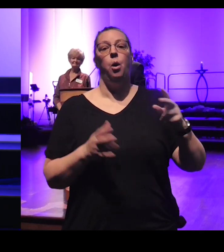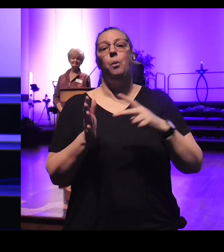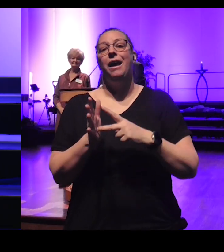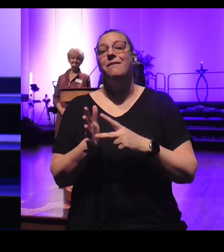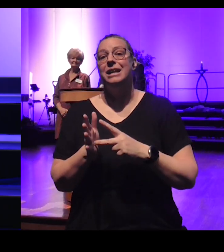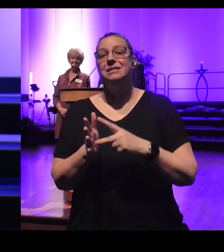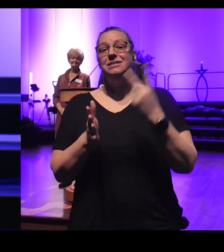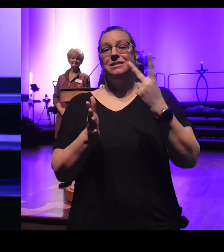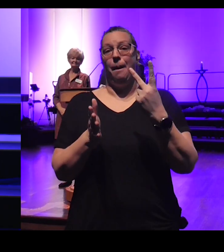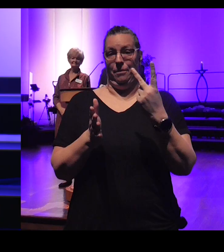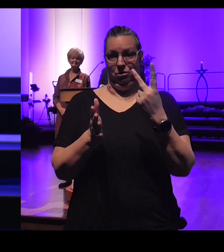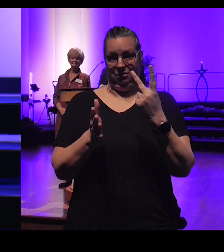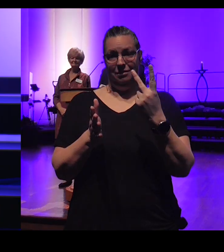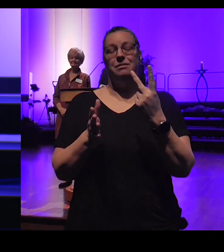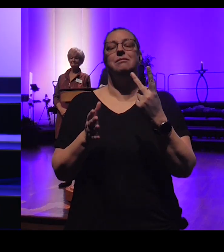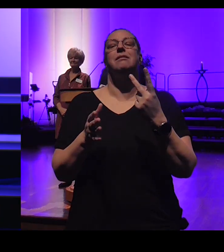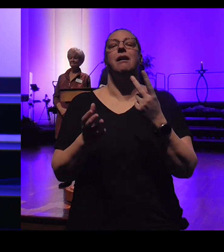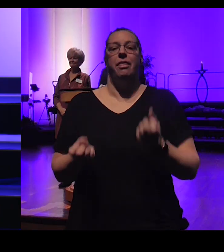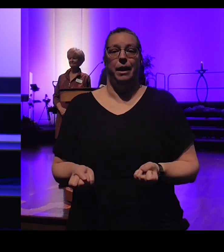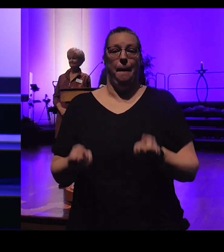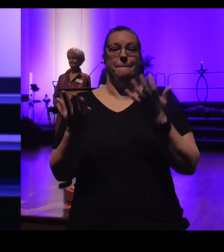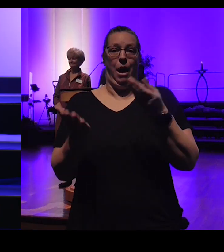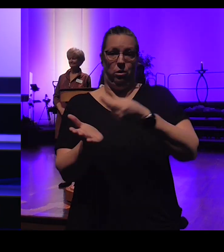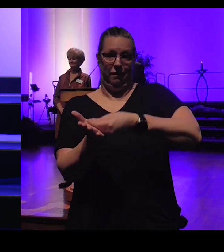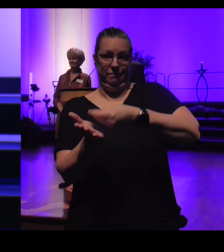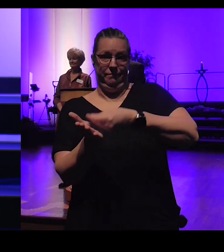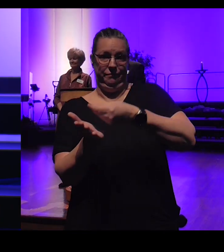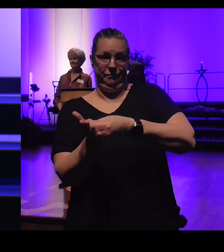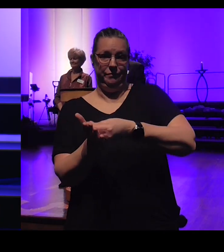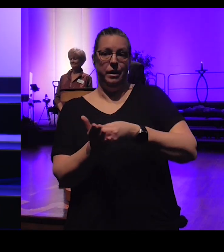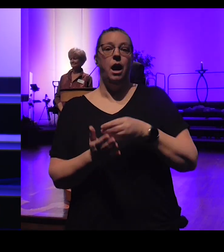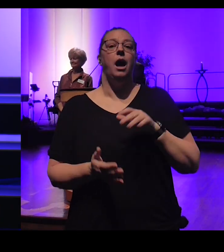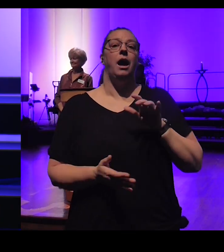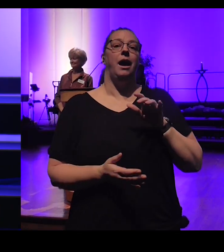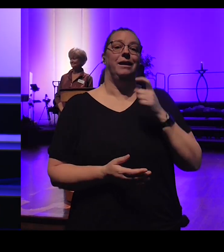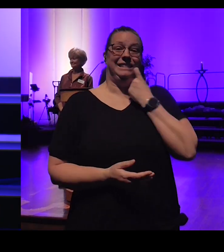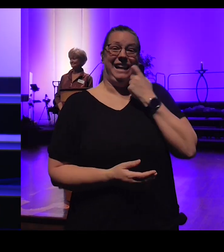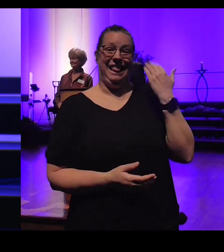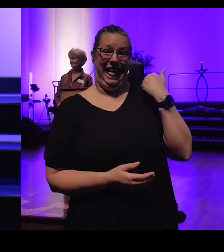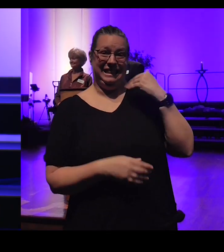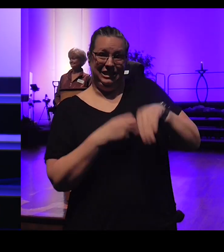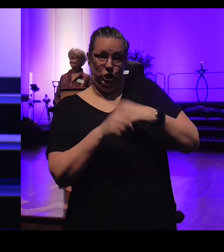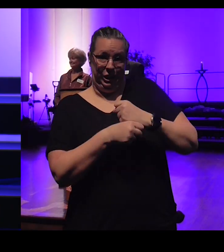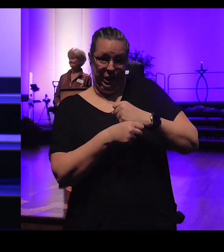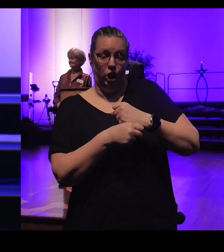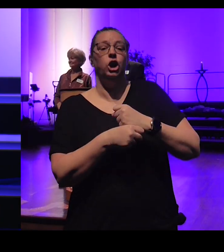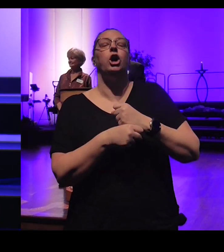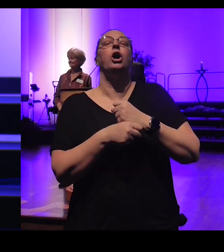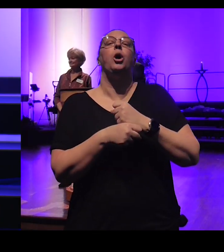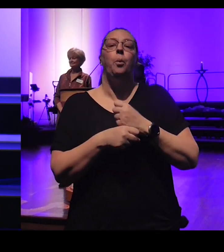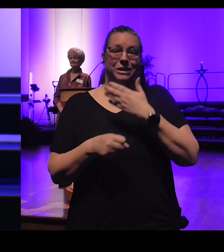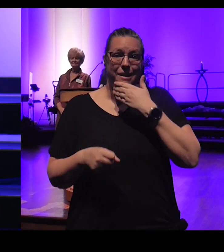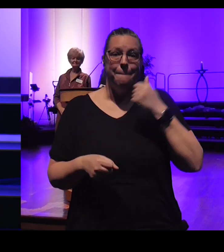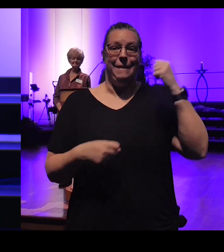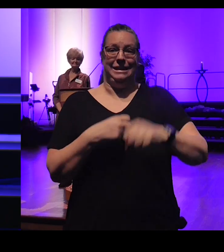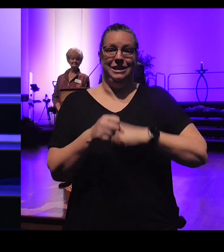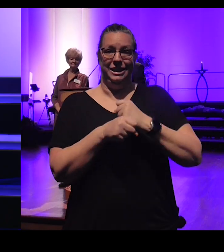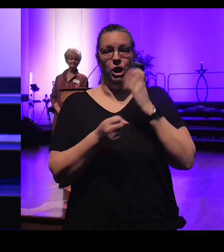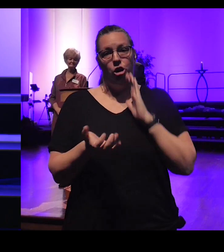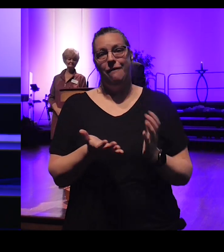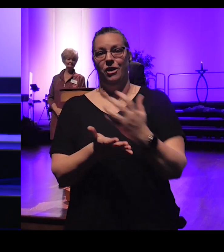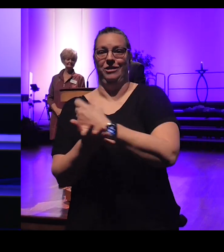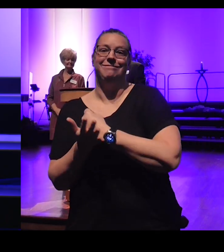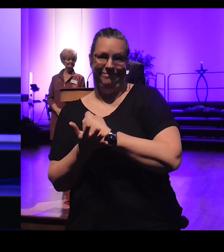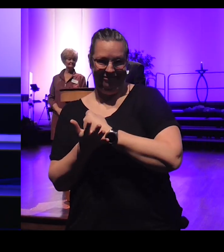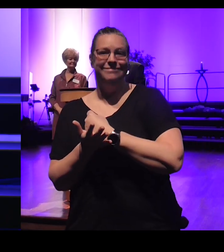endowment. 2025 marked the single best fundraising year in the Foundation's history, and after accounting for distributions to